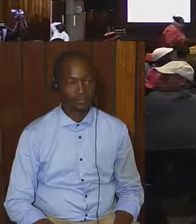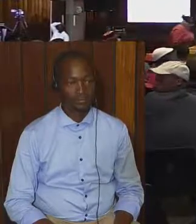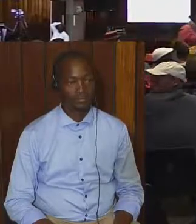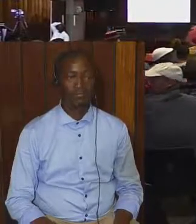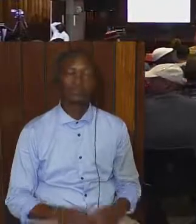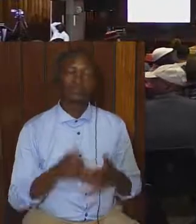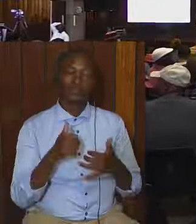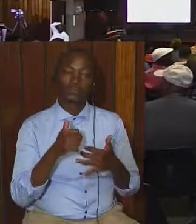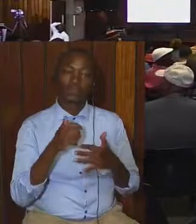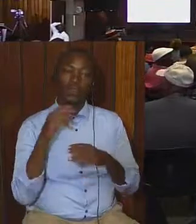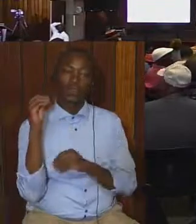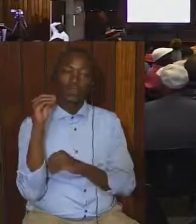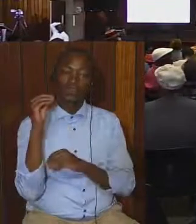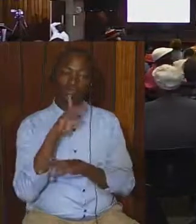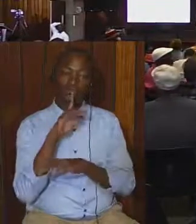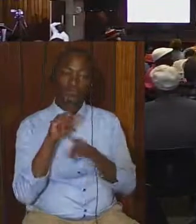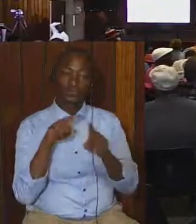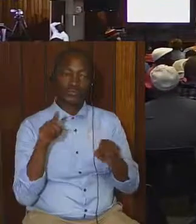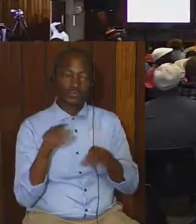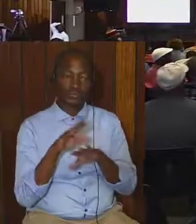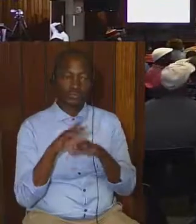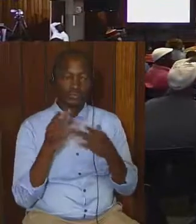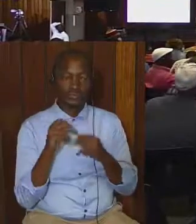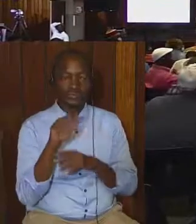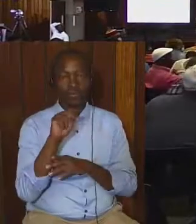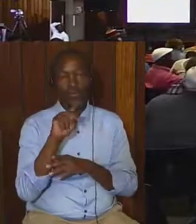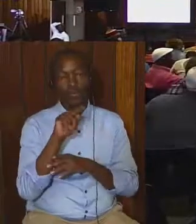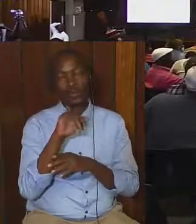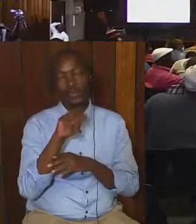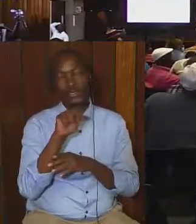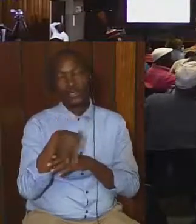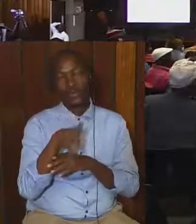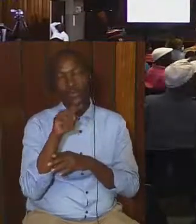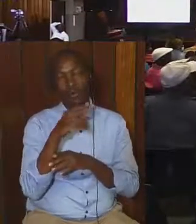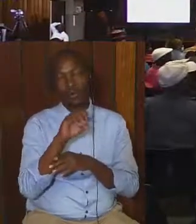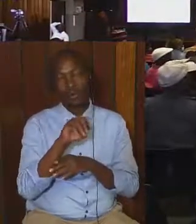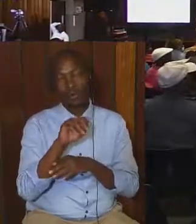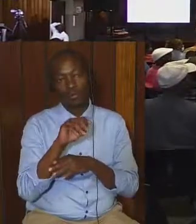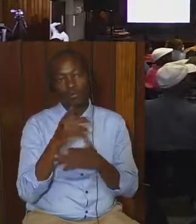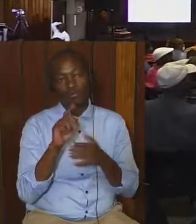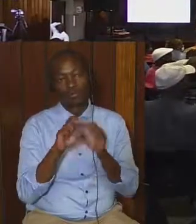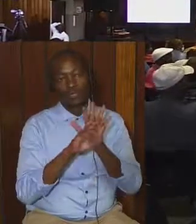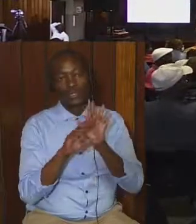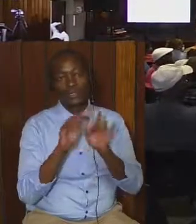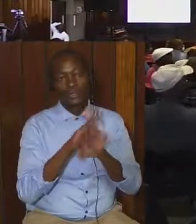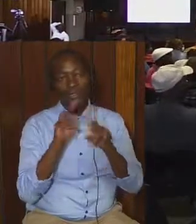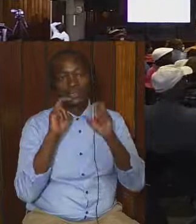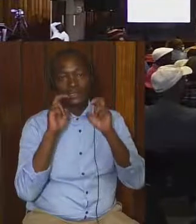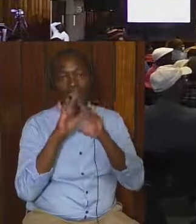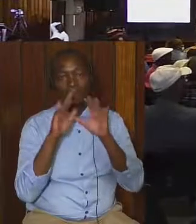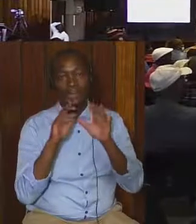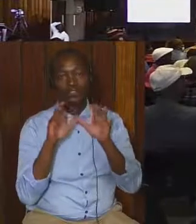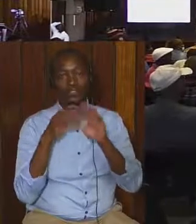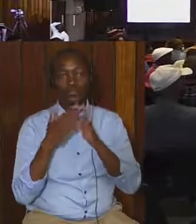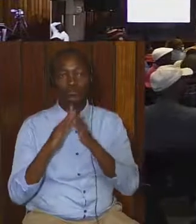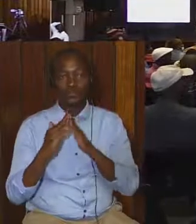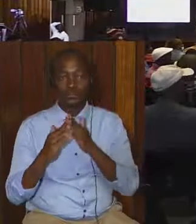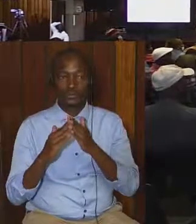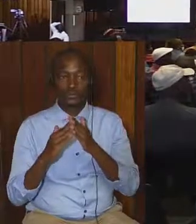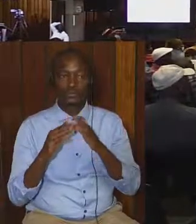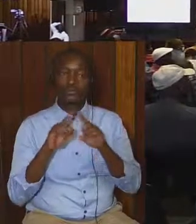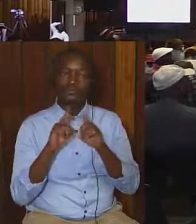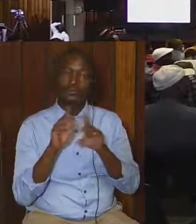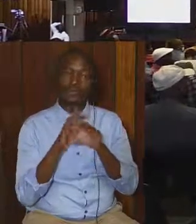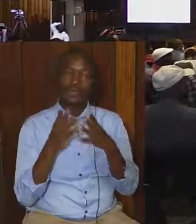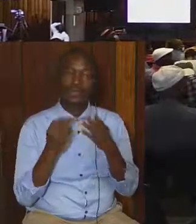Good afternoon to everyone. Unozipho Mapumulo from Orange Farm, representing the bus community. But